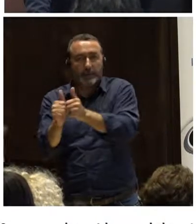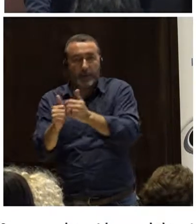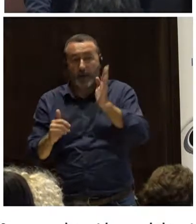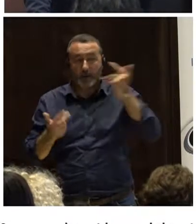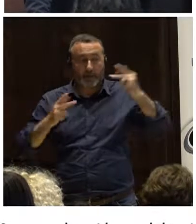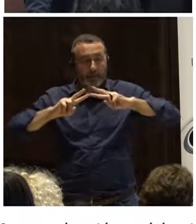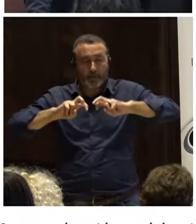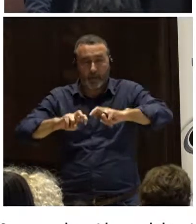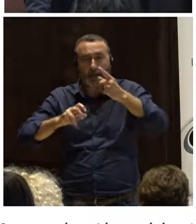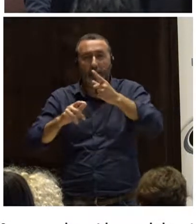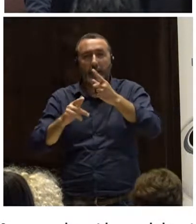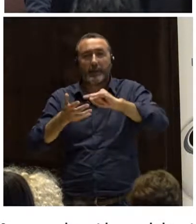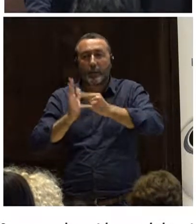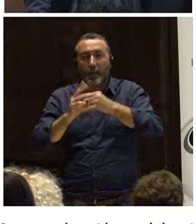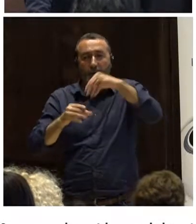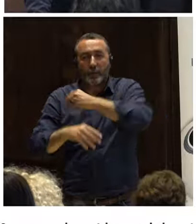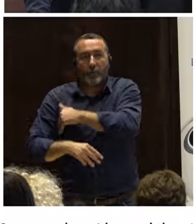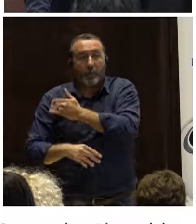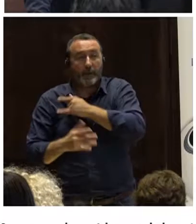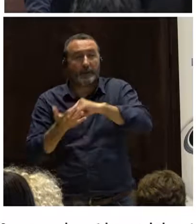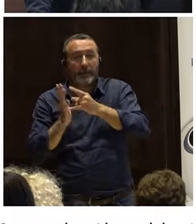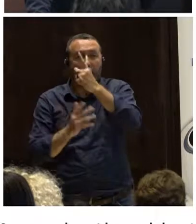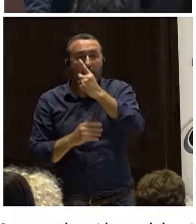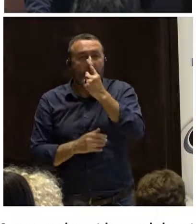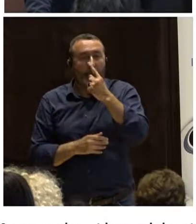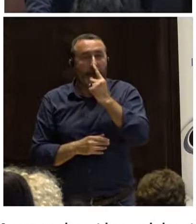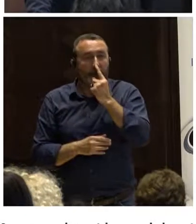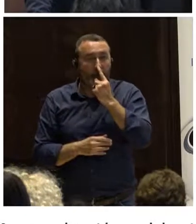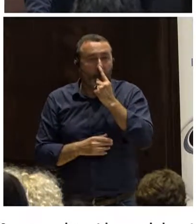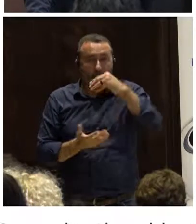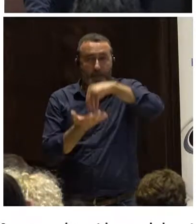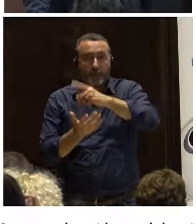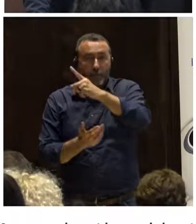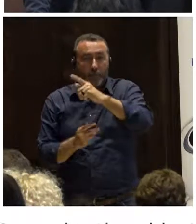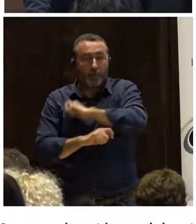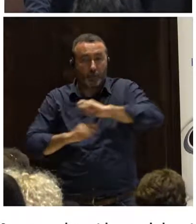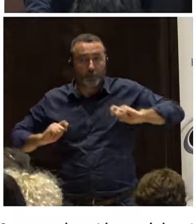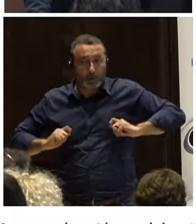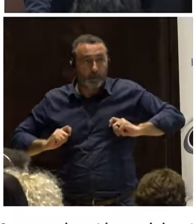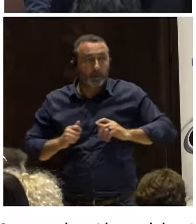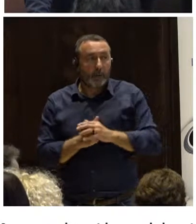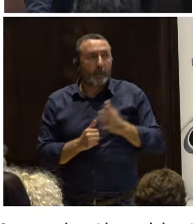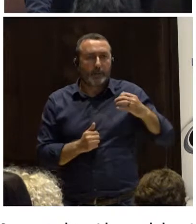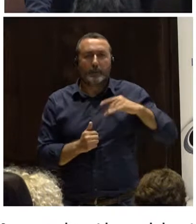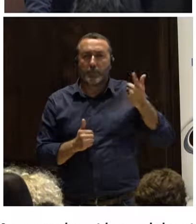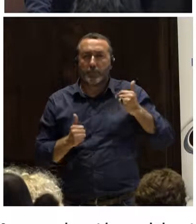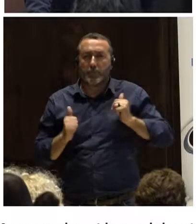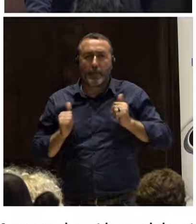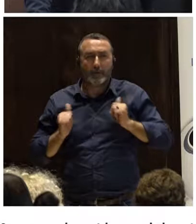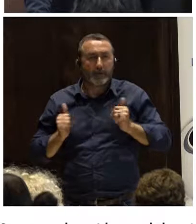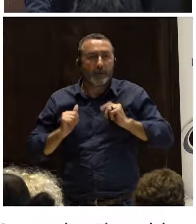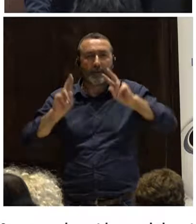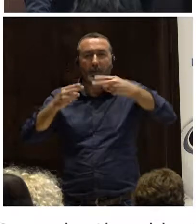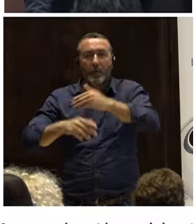at the Technical University of Lisbon, and he did a PhD degree in the University of the Basque Country in